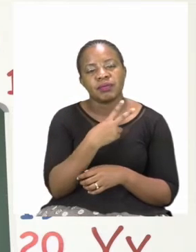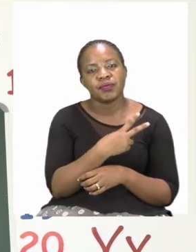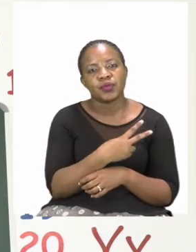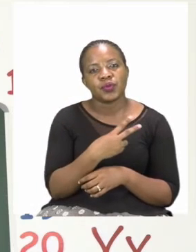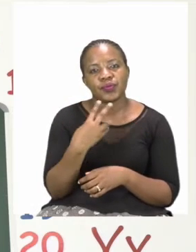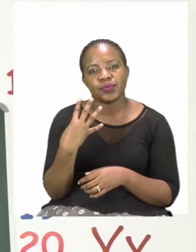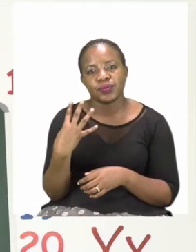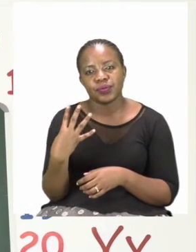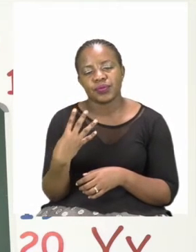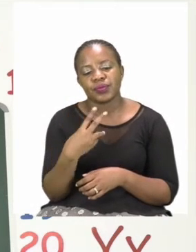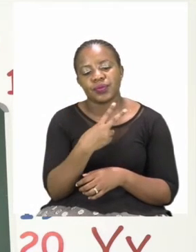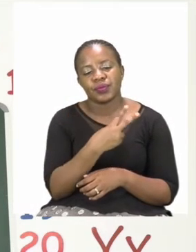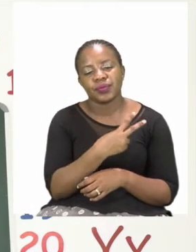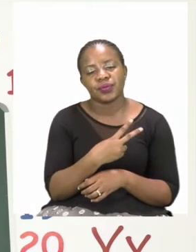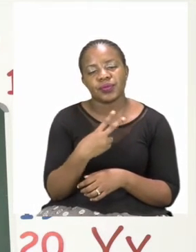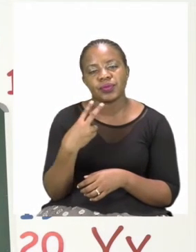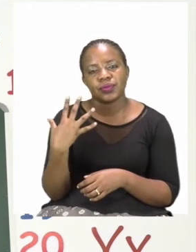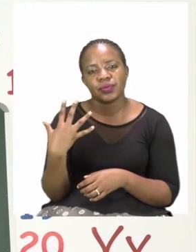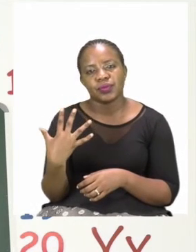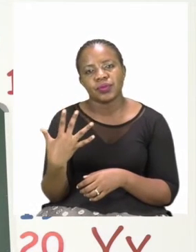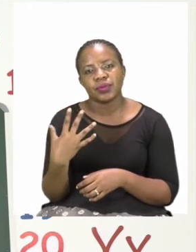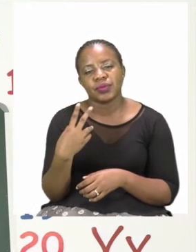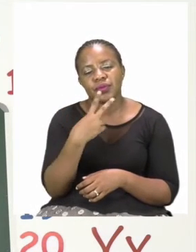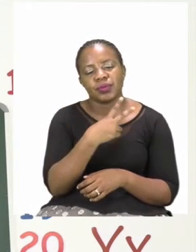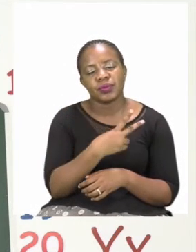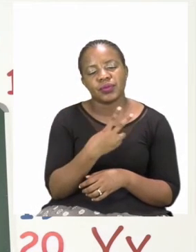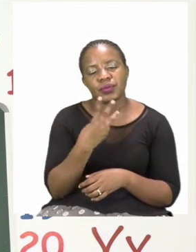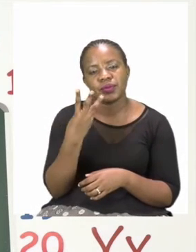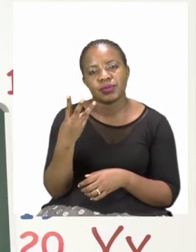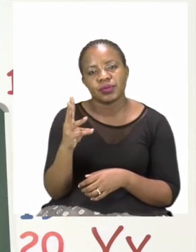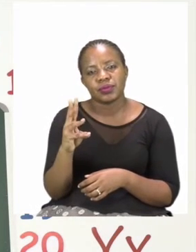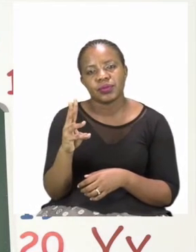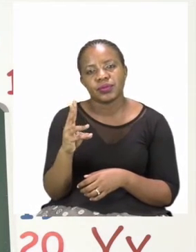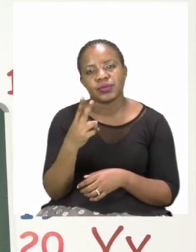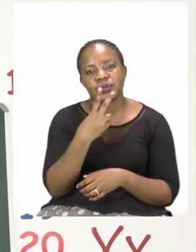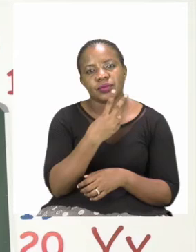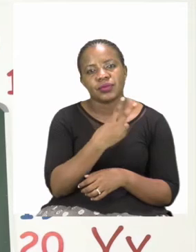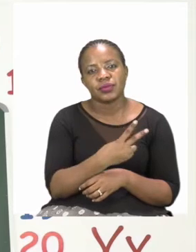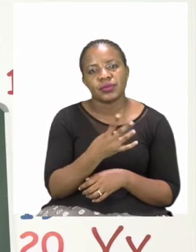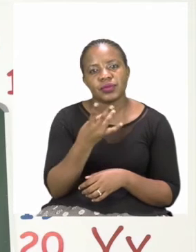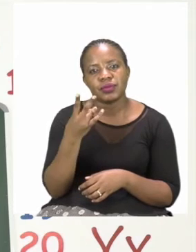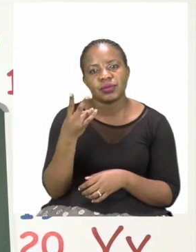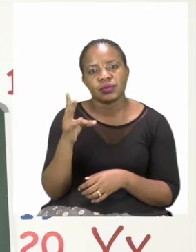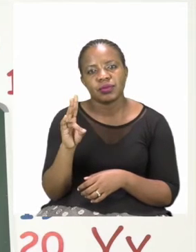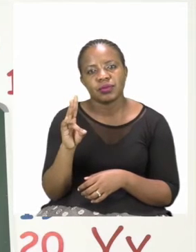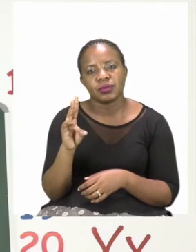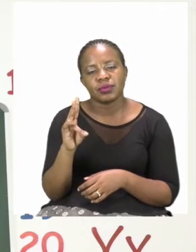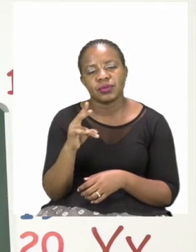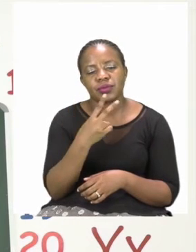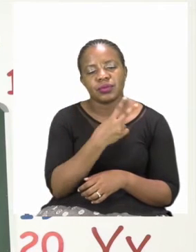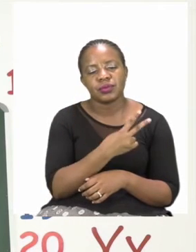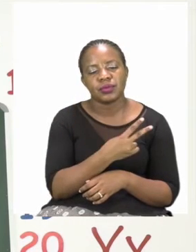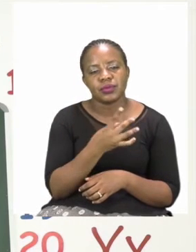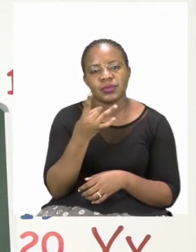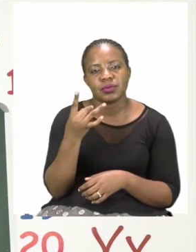24, 25, 26, 27,